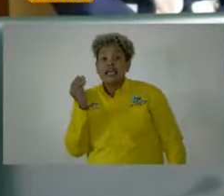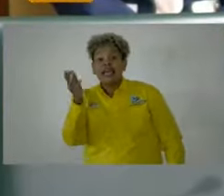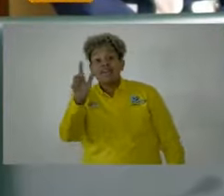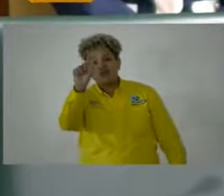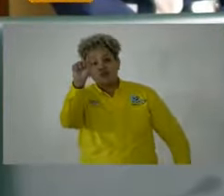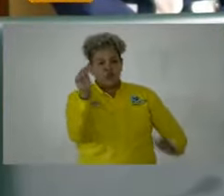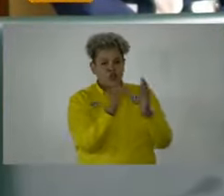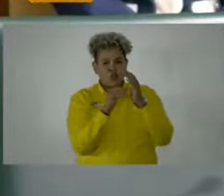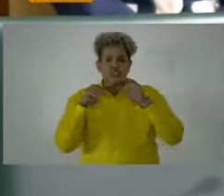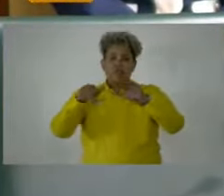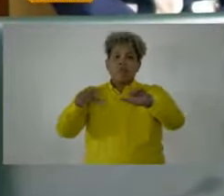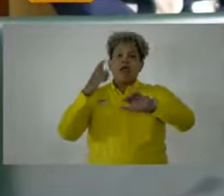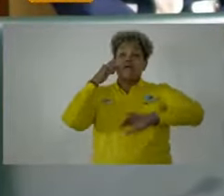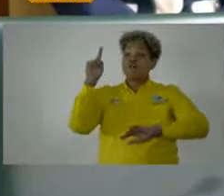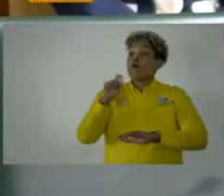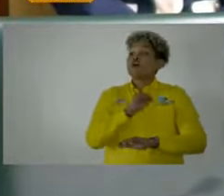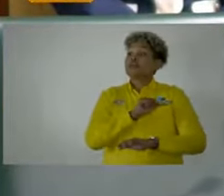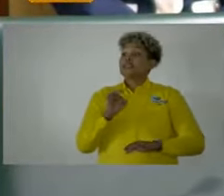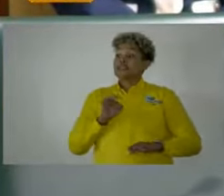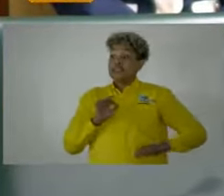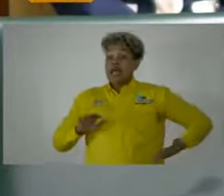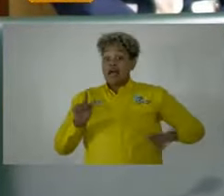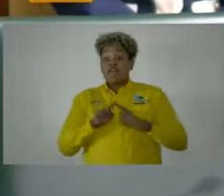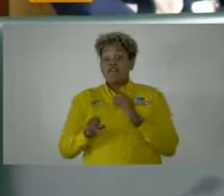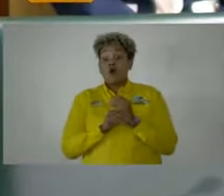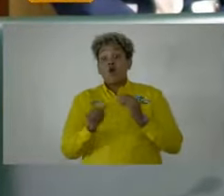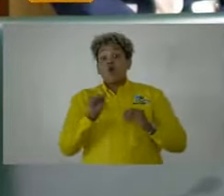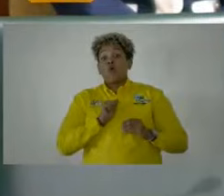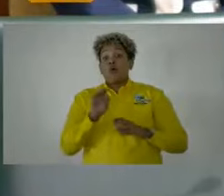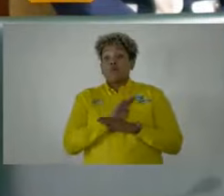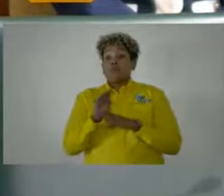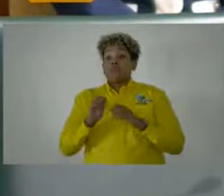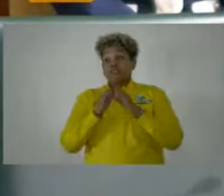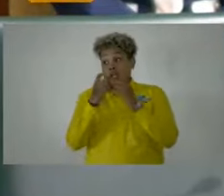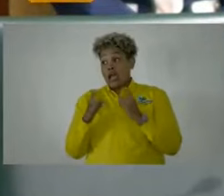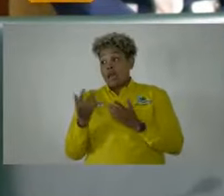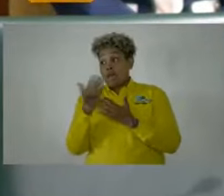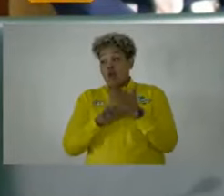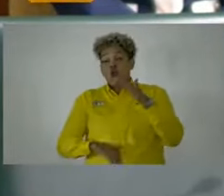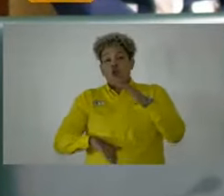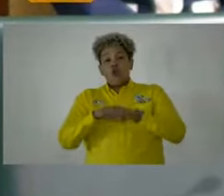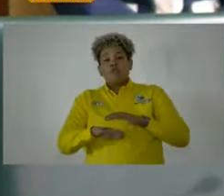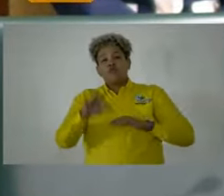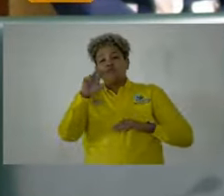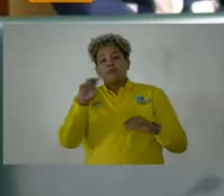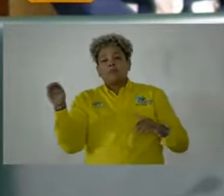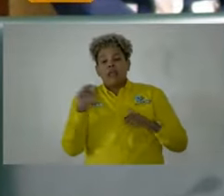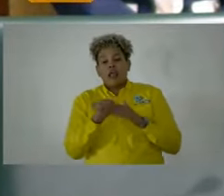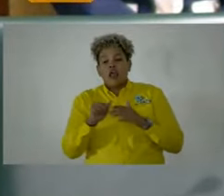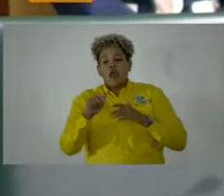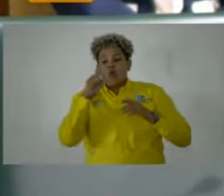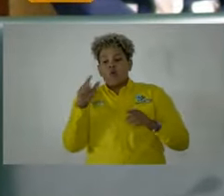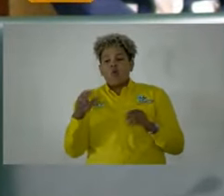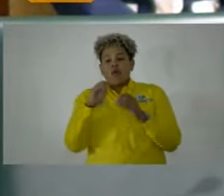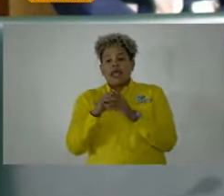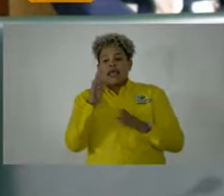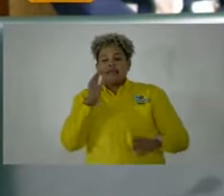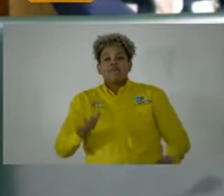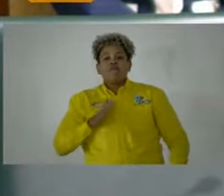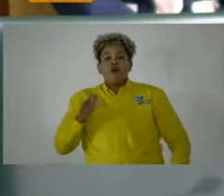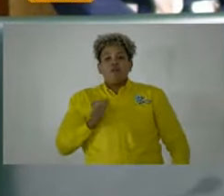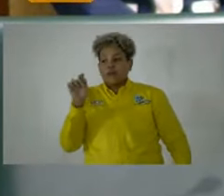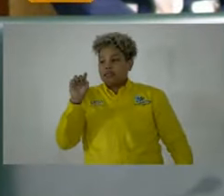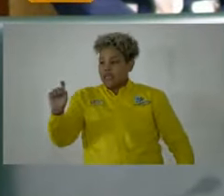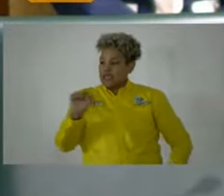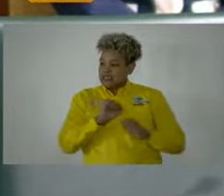of $20,000 for employees and self-employed persons earning up to $3 million who are in the formal tax